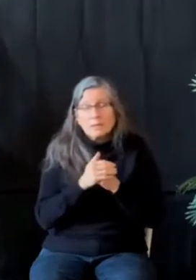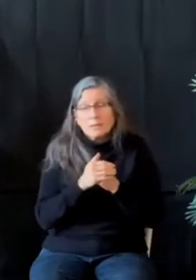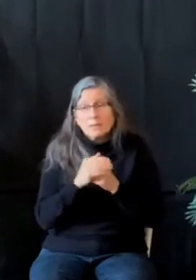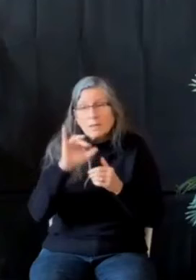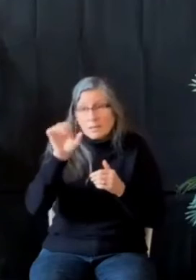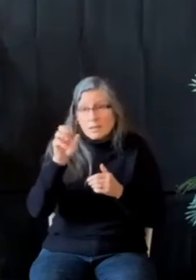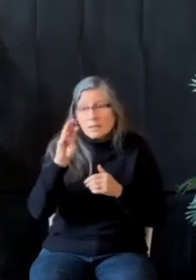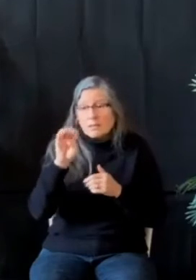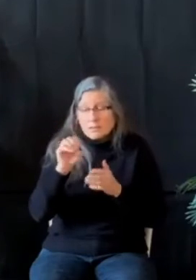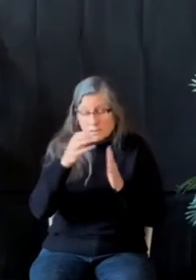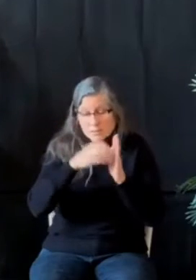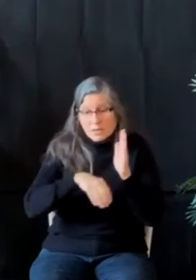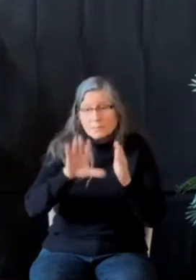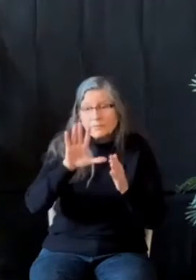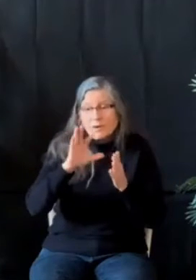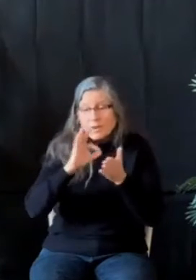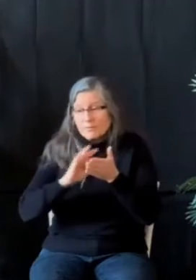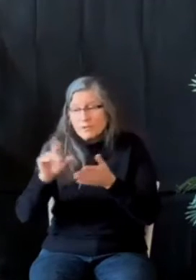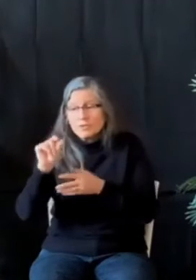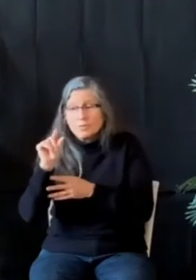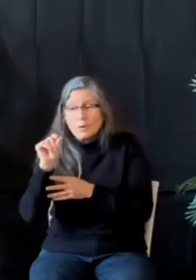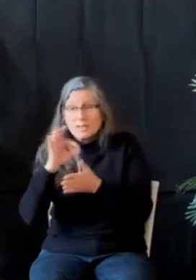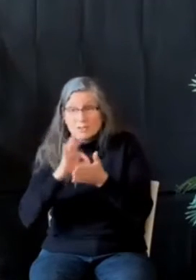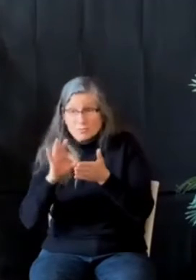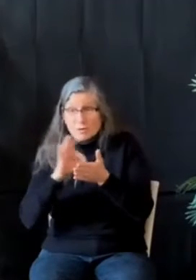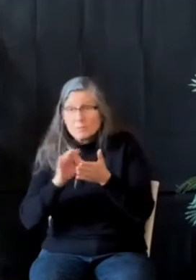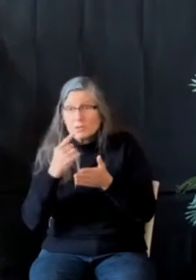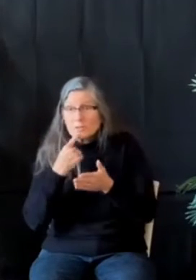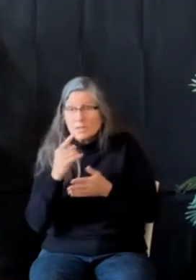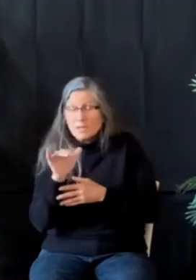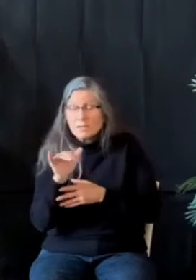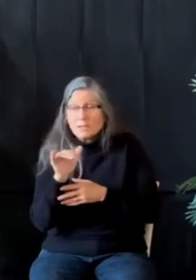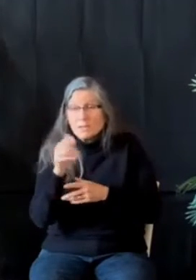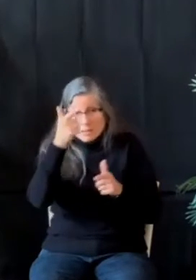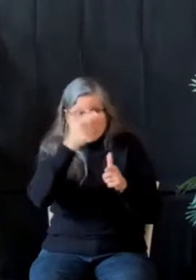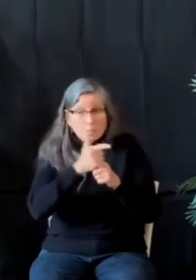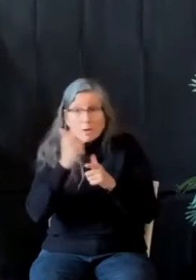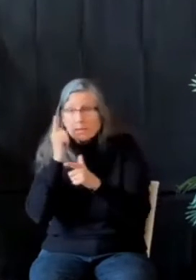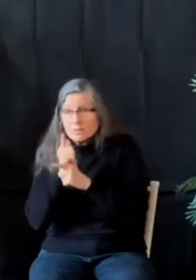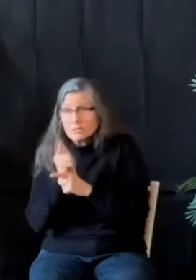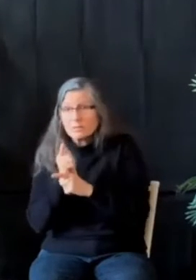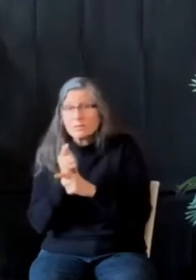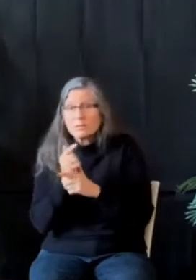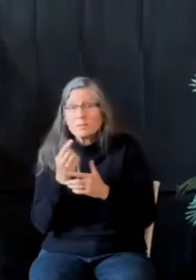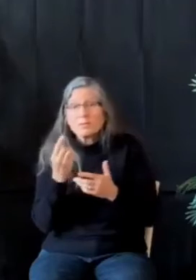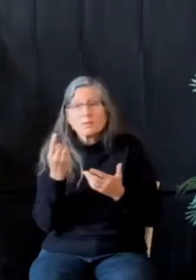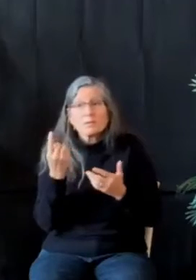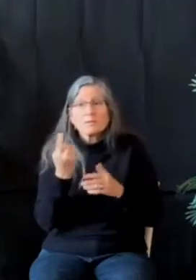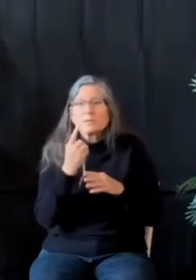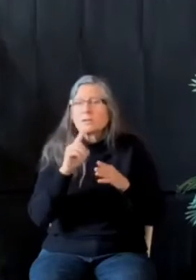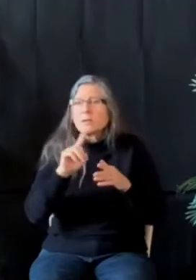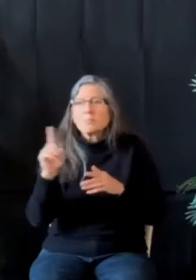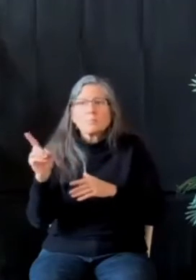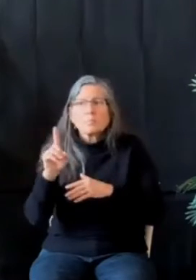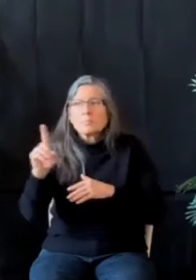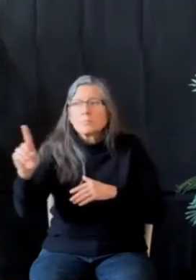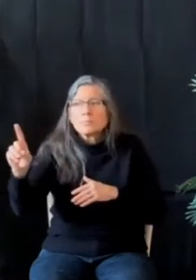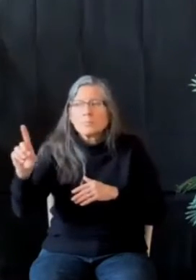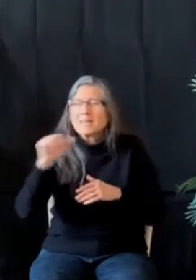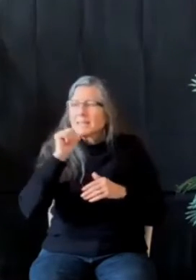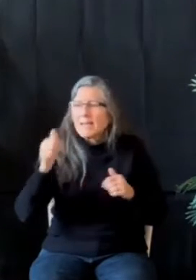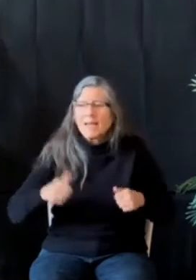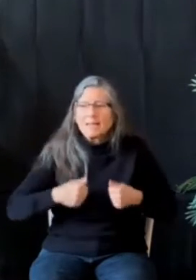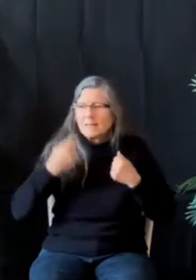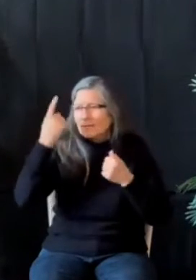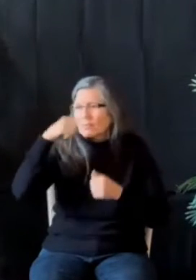James chapter 5 and verse 20, the scripture says, brothers and sisters, you know, if somebody wanders off, if somebody's not living for the